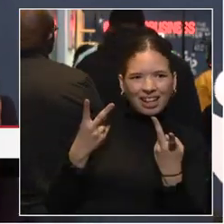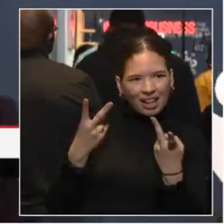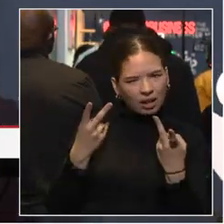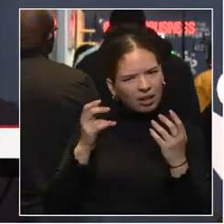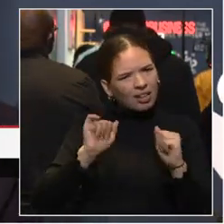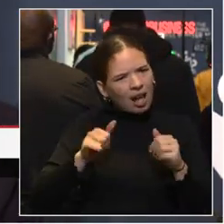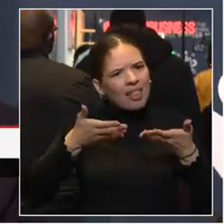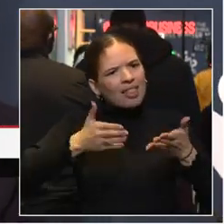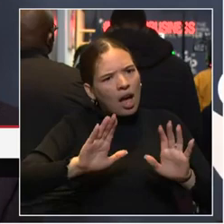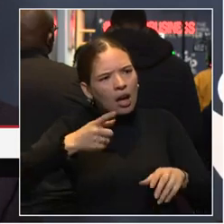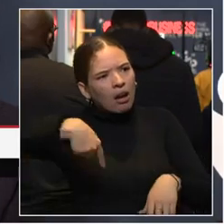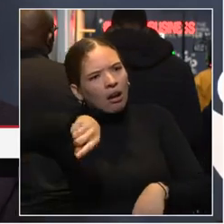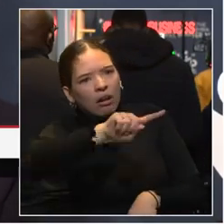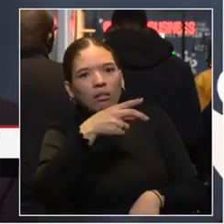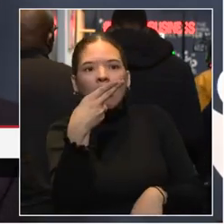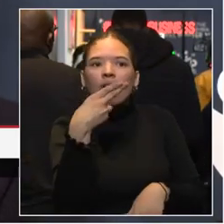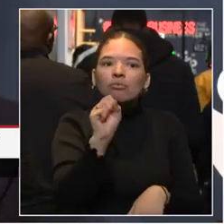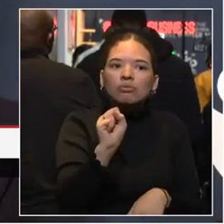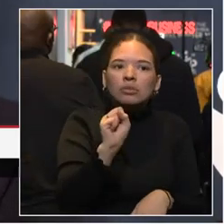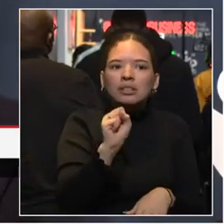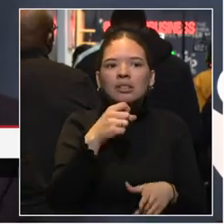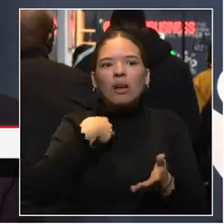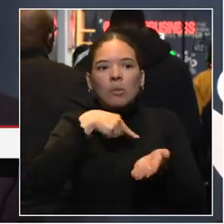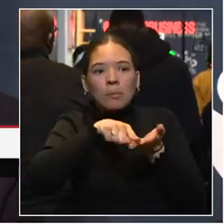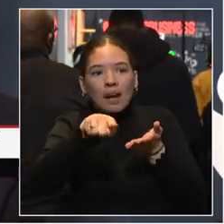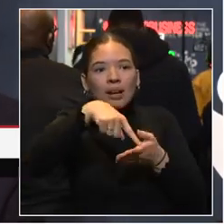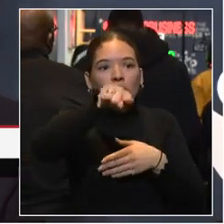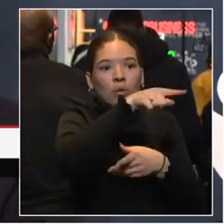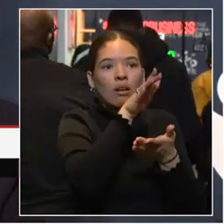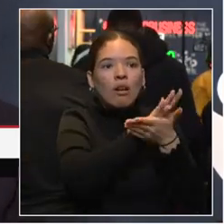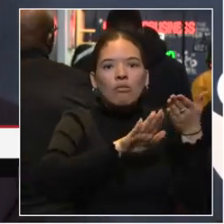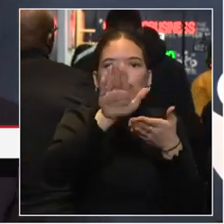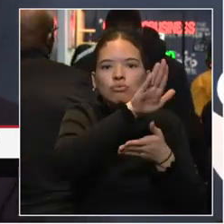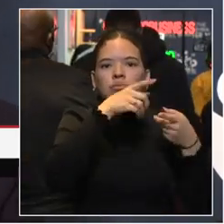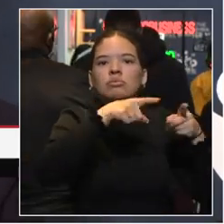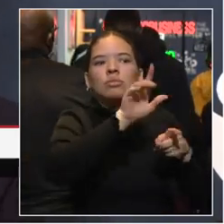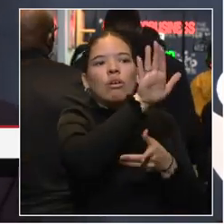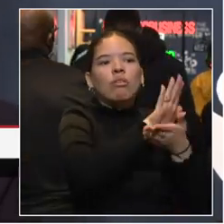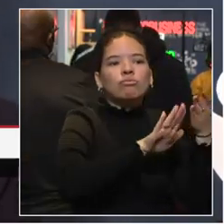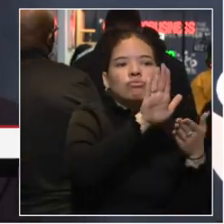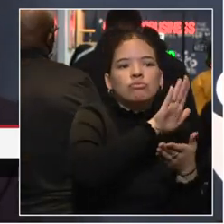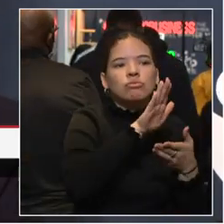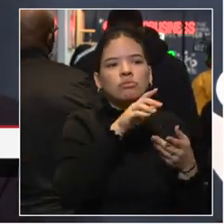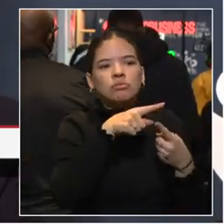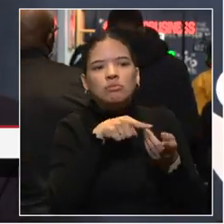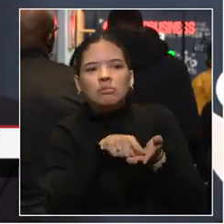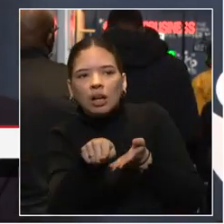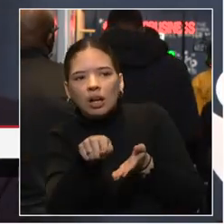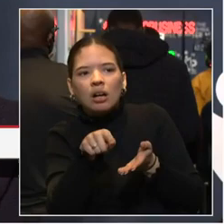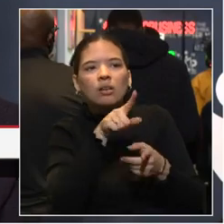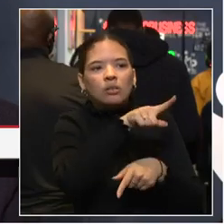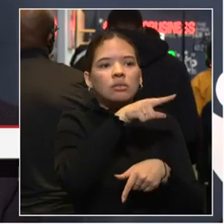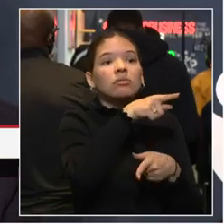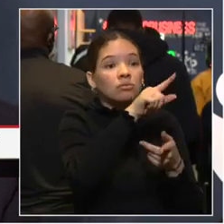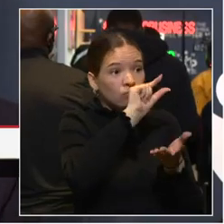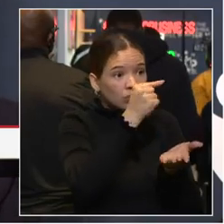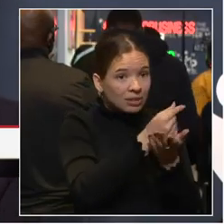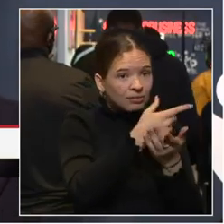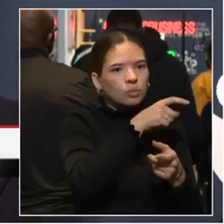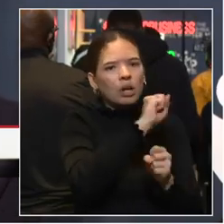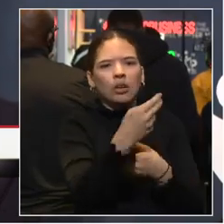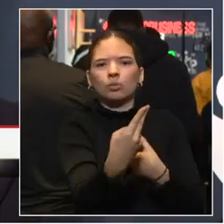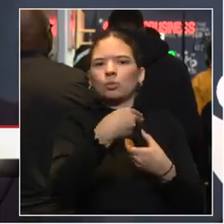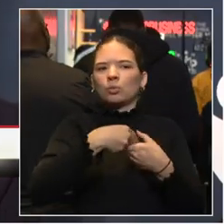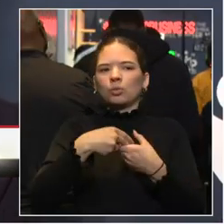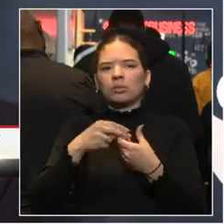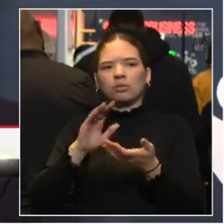college while you are an MPD employee, and then you join the force after that. And we feel so strongly about